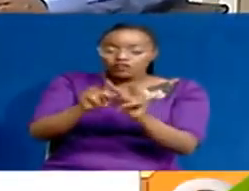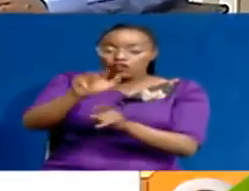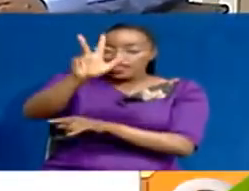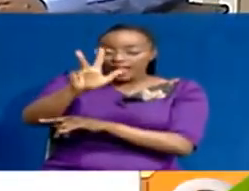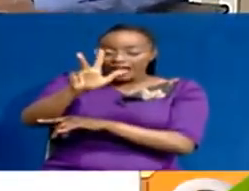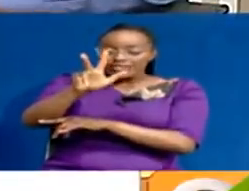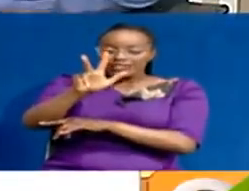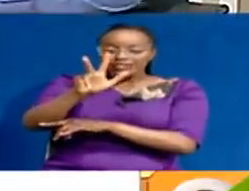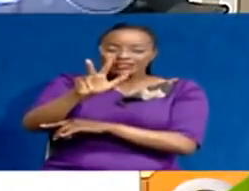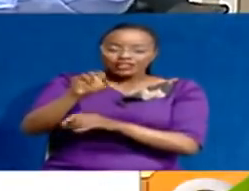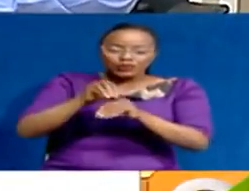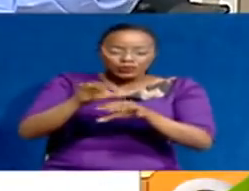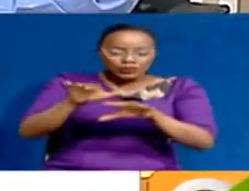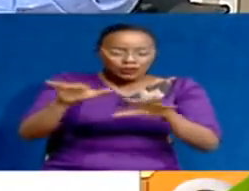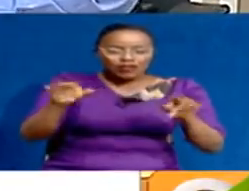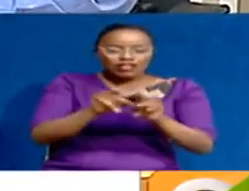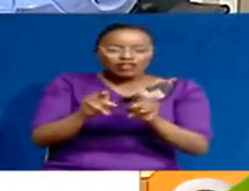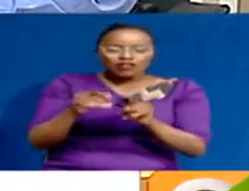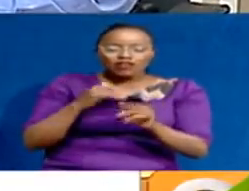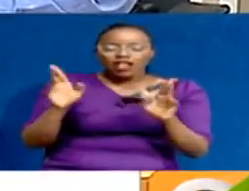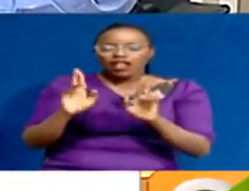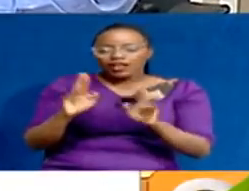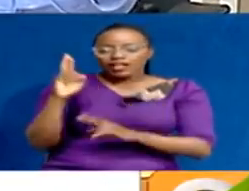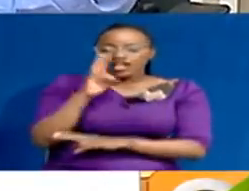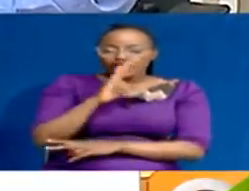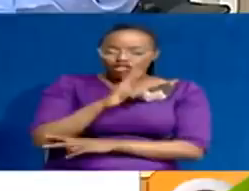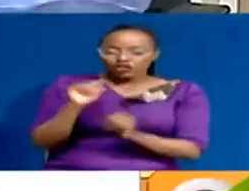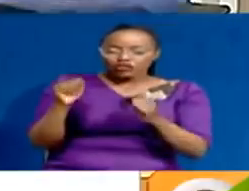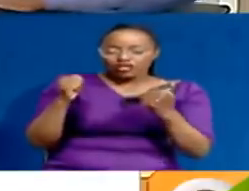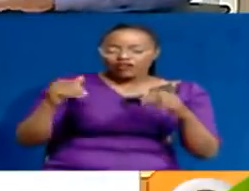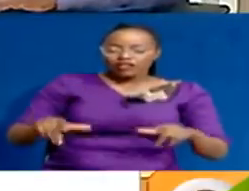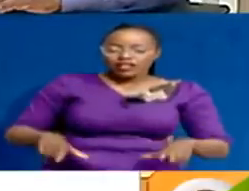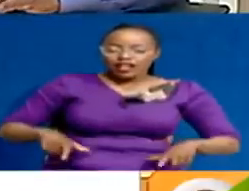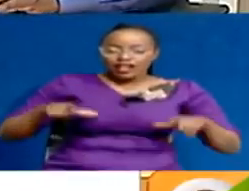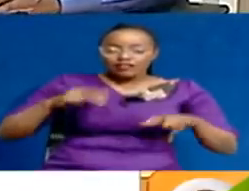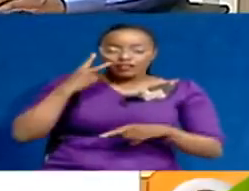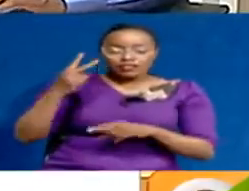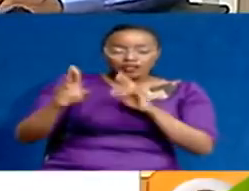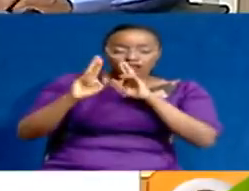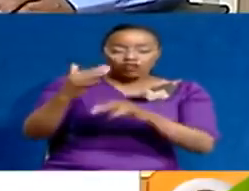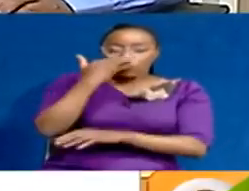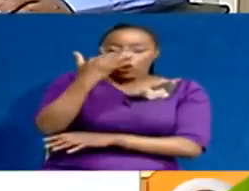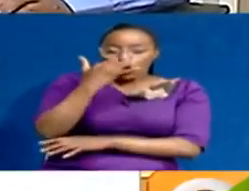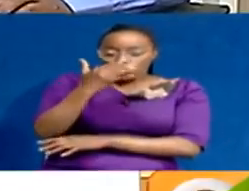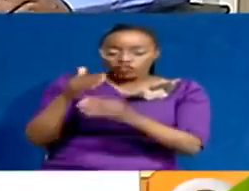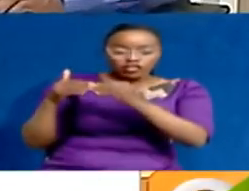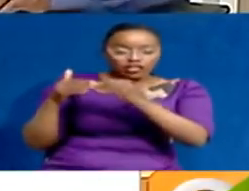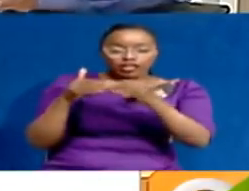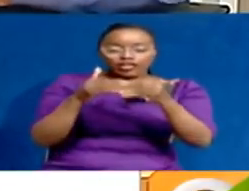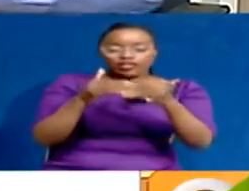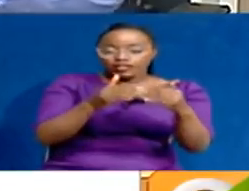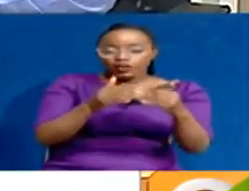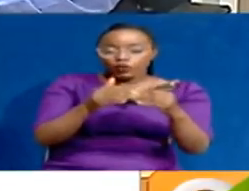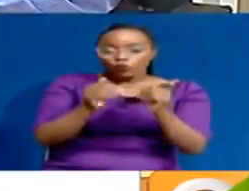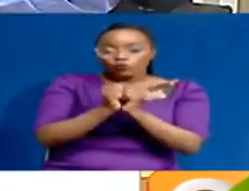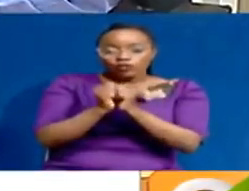wave, and as they race to save lives. Here now is that special report, Oxygen Frontline, with